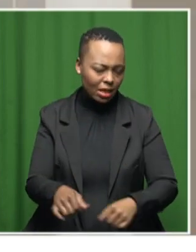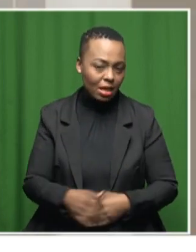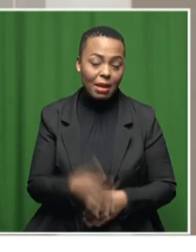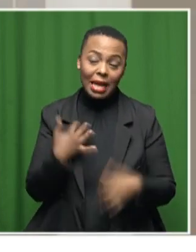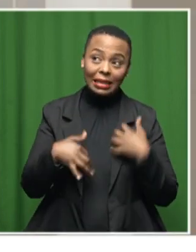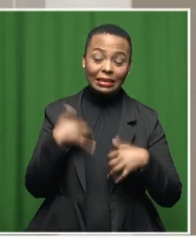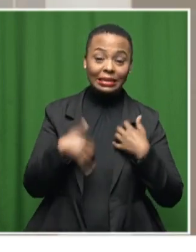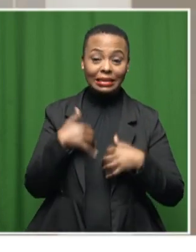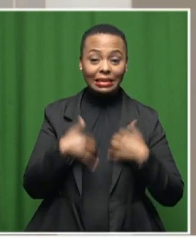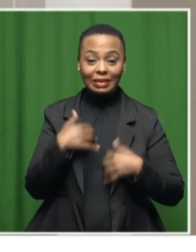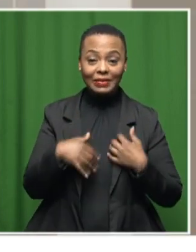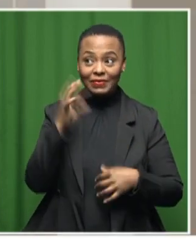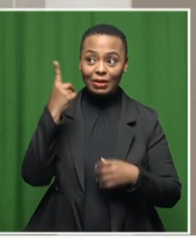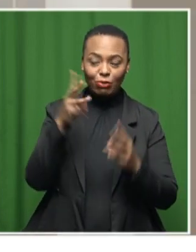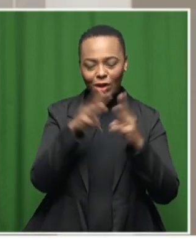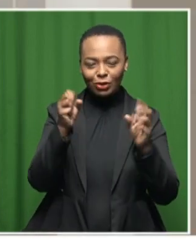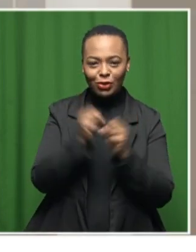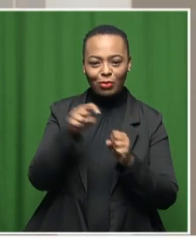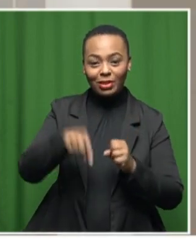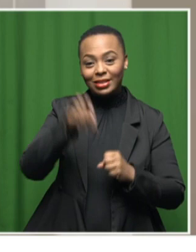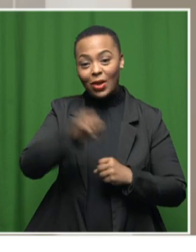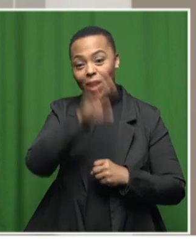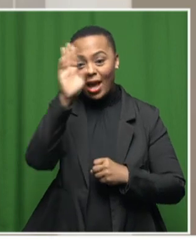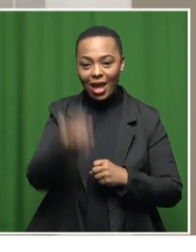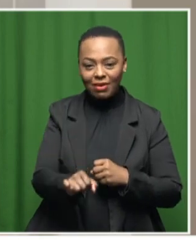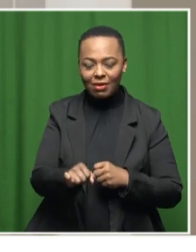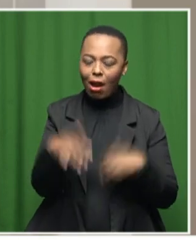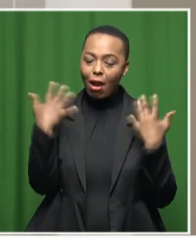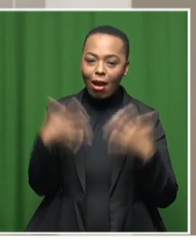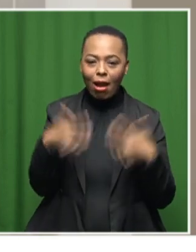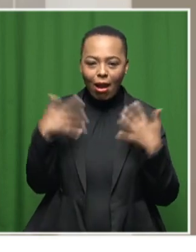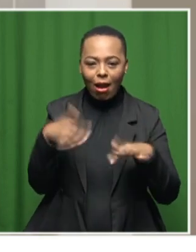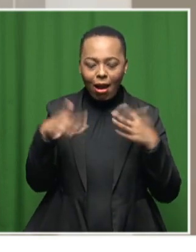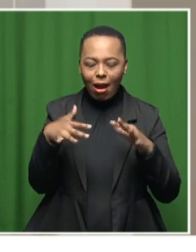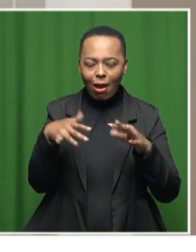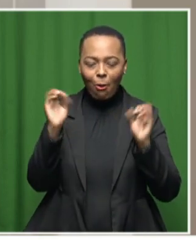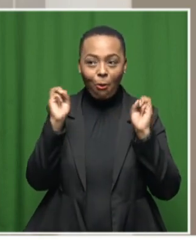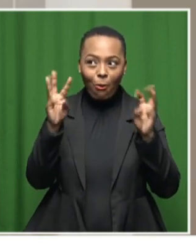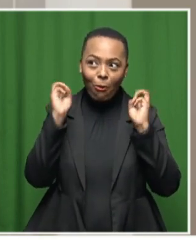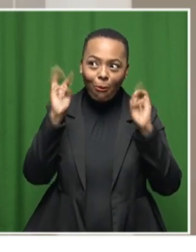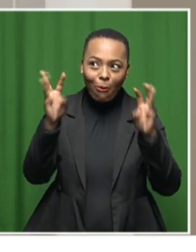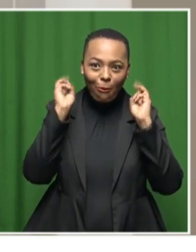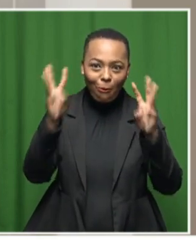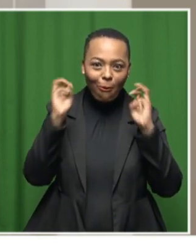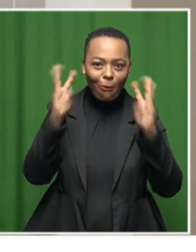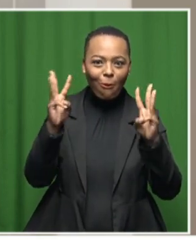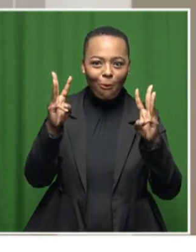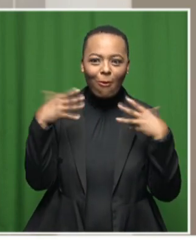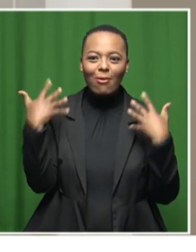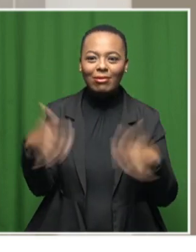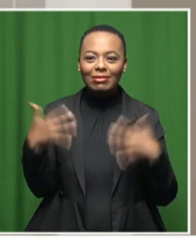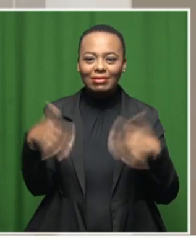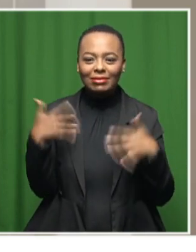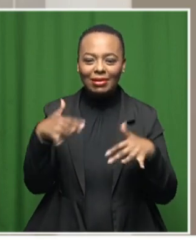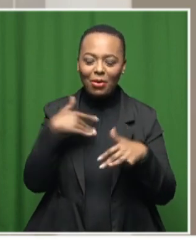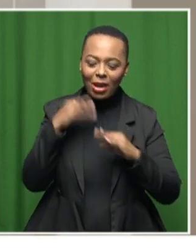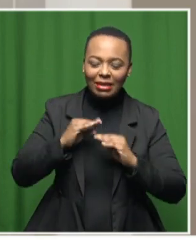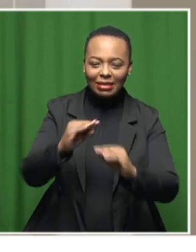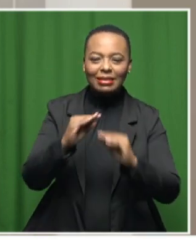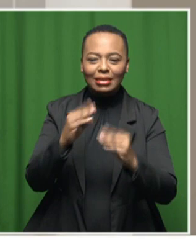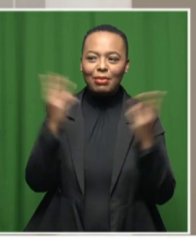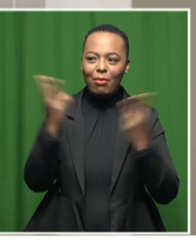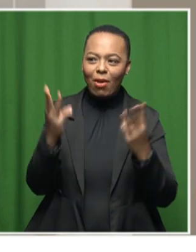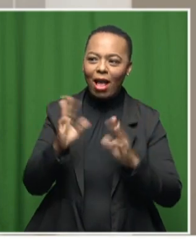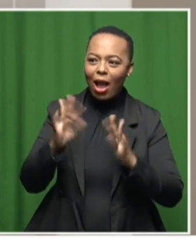South Africa about 2 weeks ago, and we had absolutely a blast. I Right. joke, I said, I teach people how to lie,